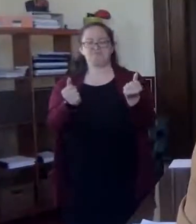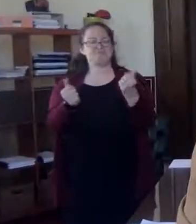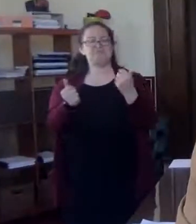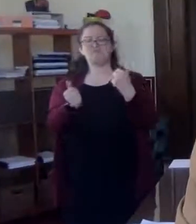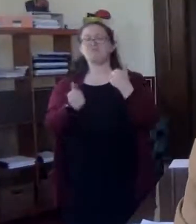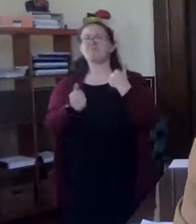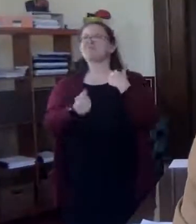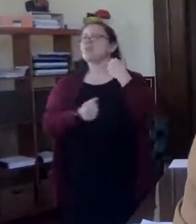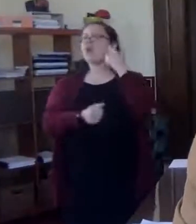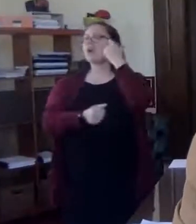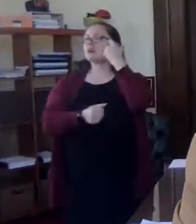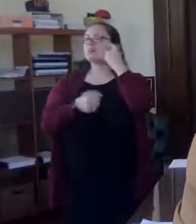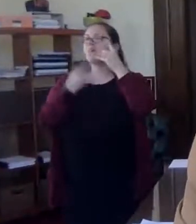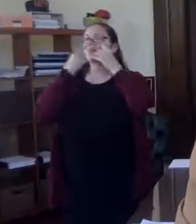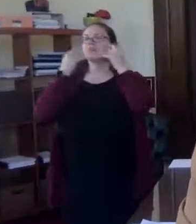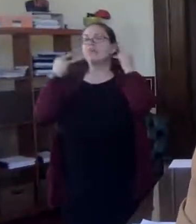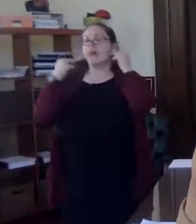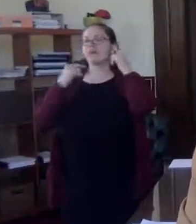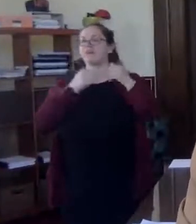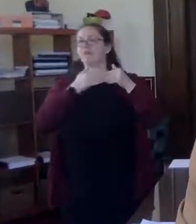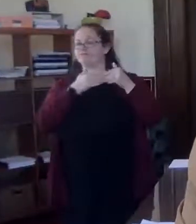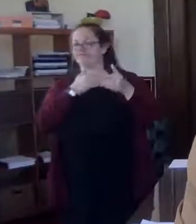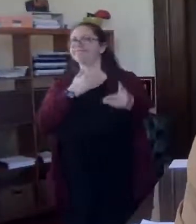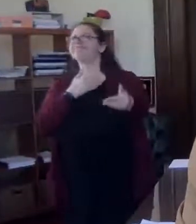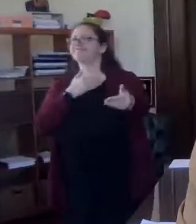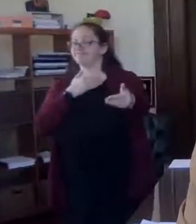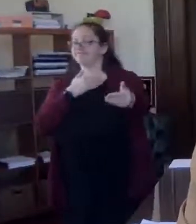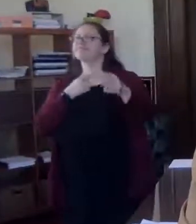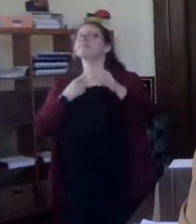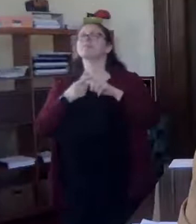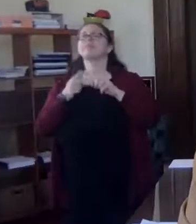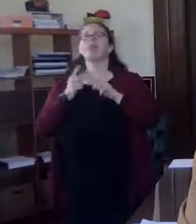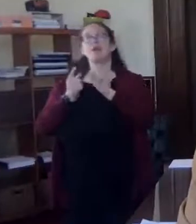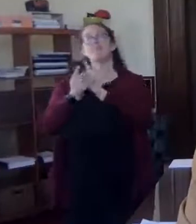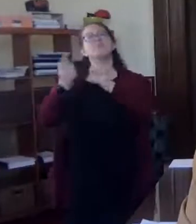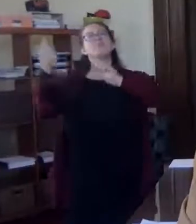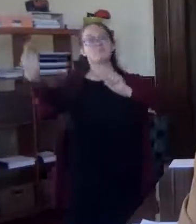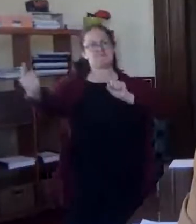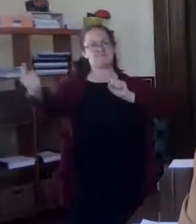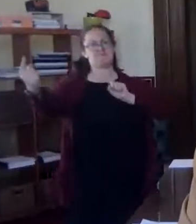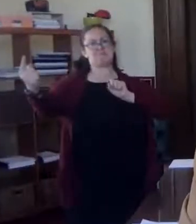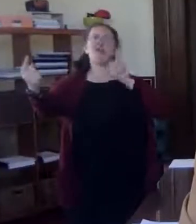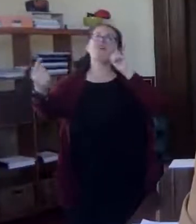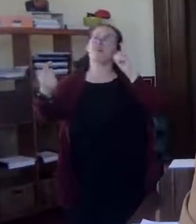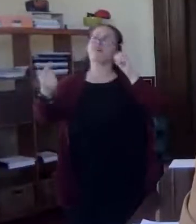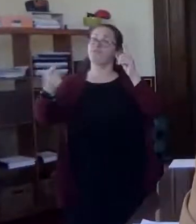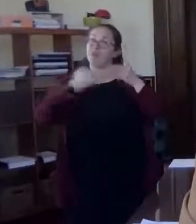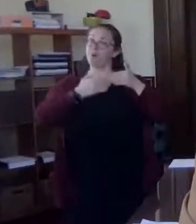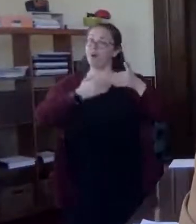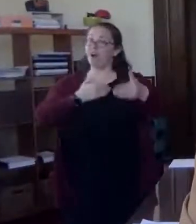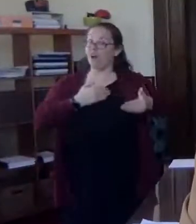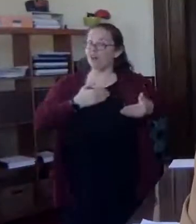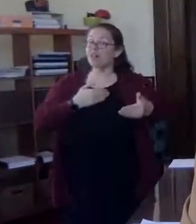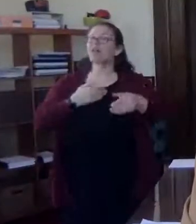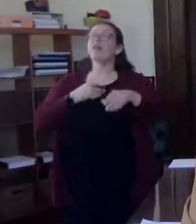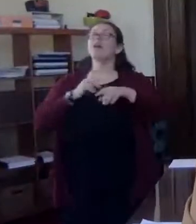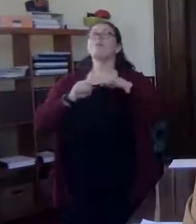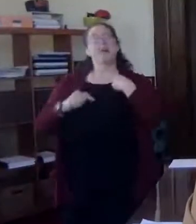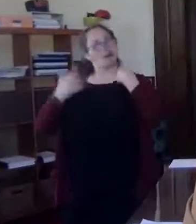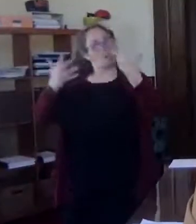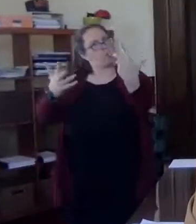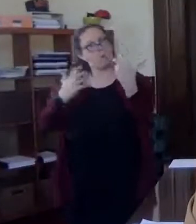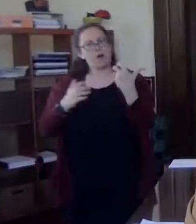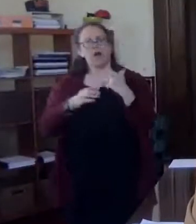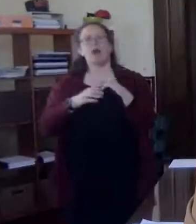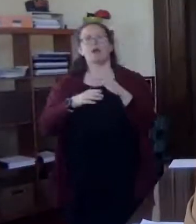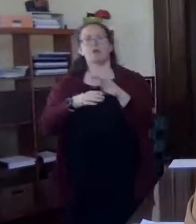we're going to be wearing these masks for a while. We're going to be socially distancing for a while. But I absolutely want to get our economy back